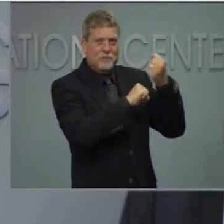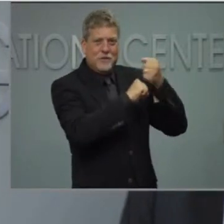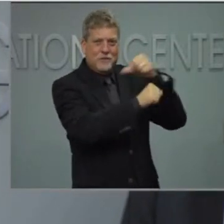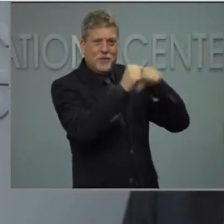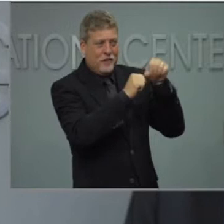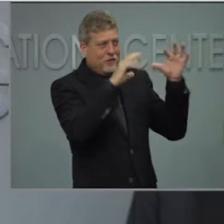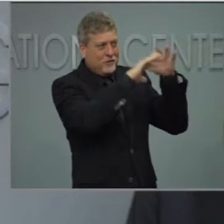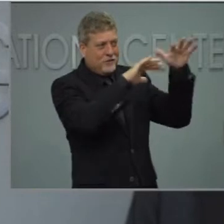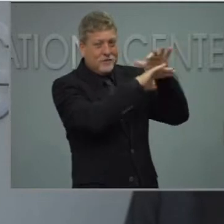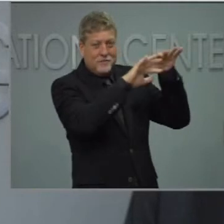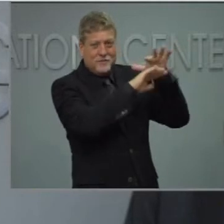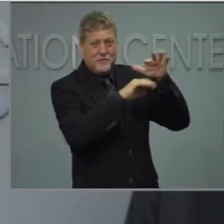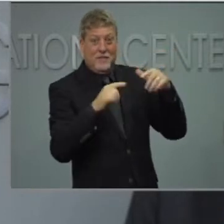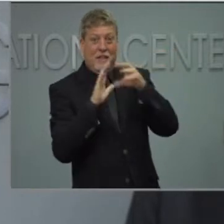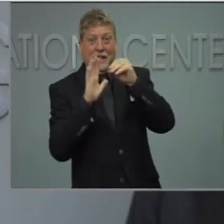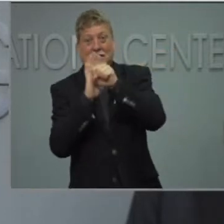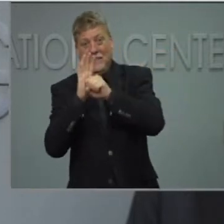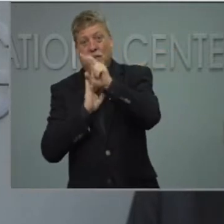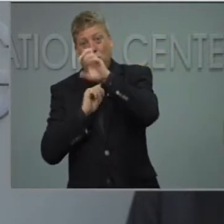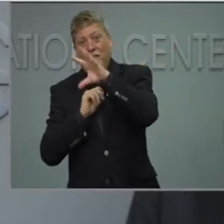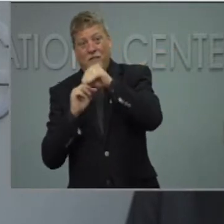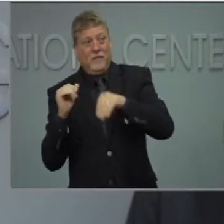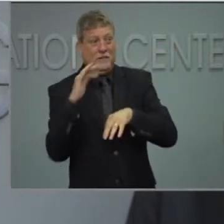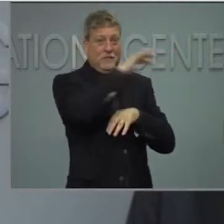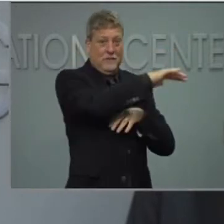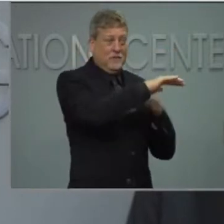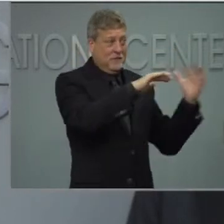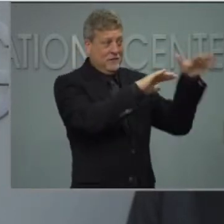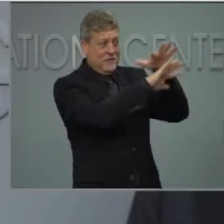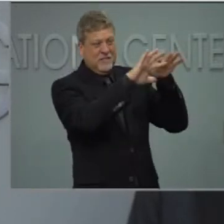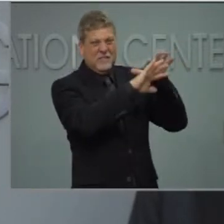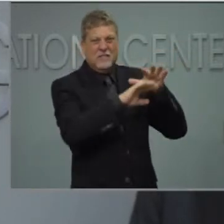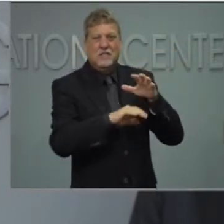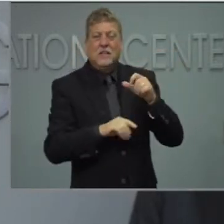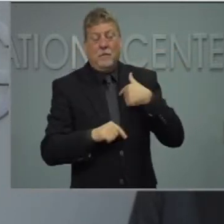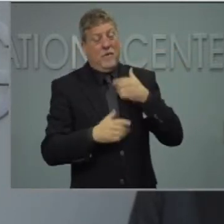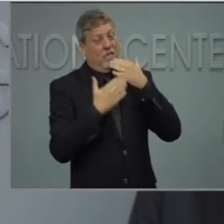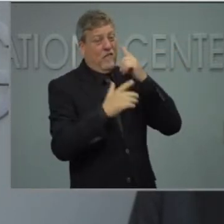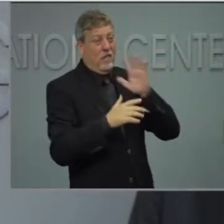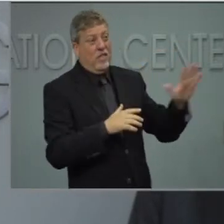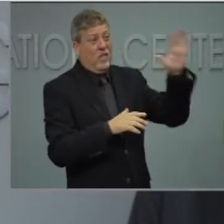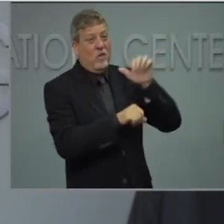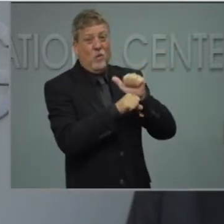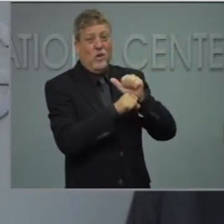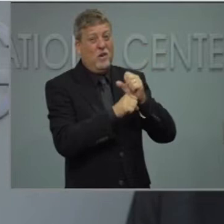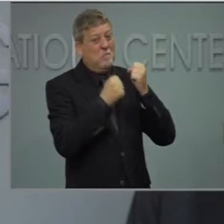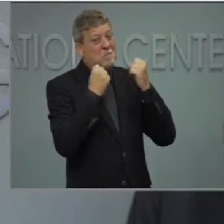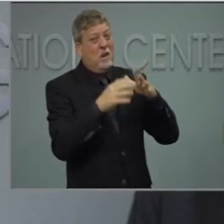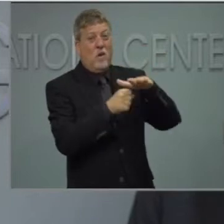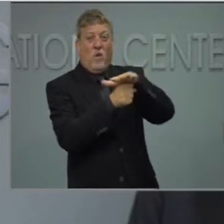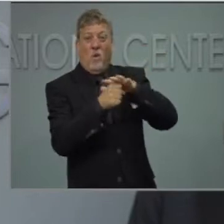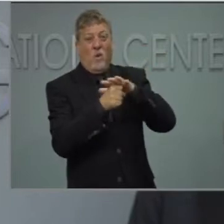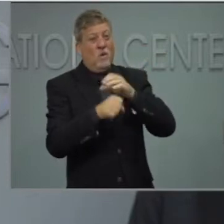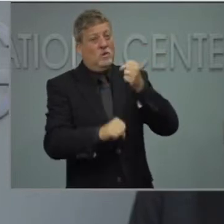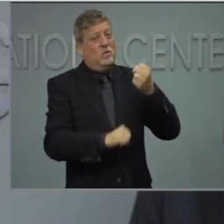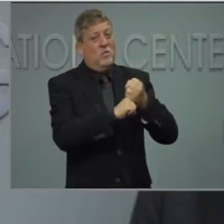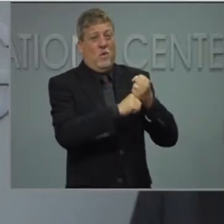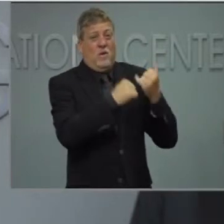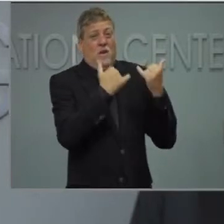that critical assistance, and are just incredibly thankful for all of them and their agencies, and just want to say thank you to them right